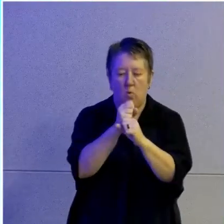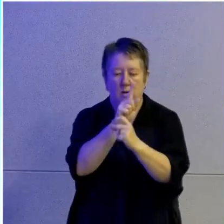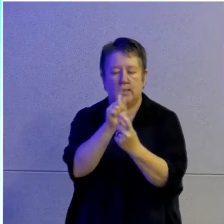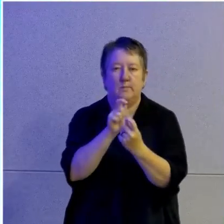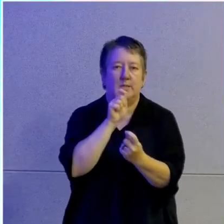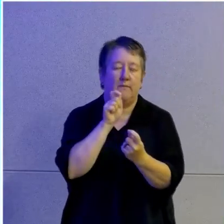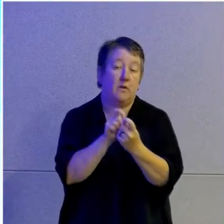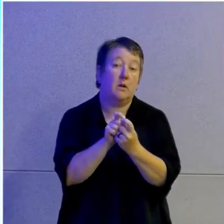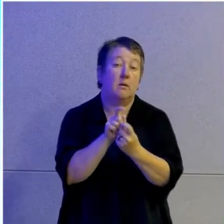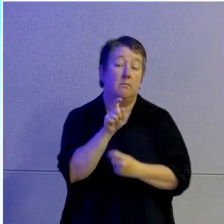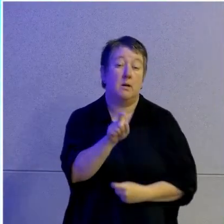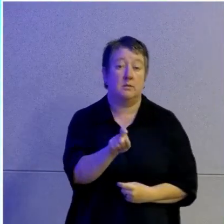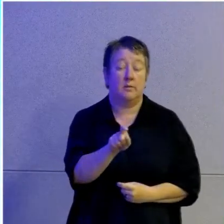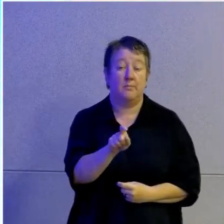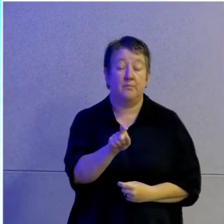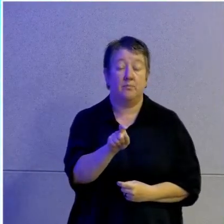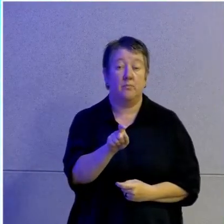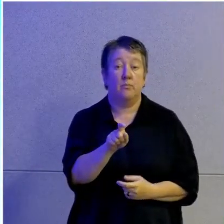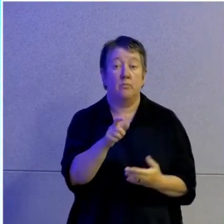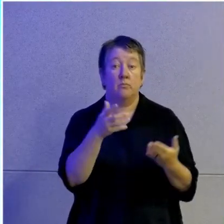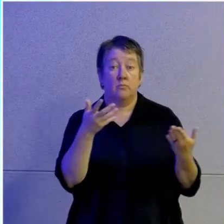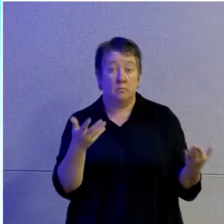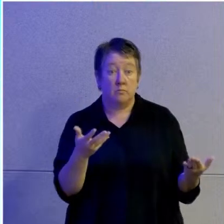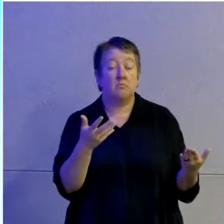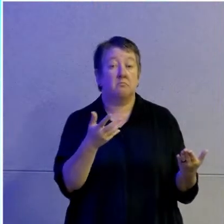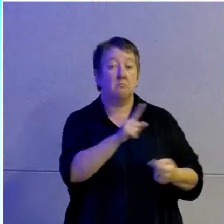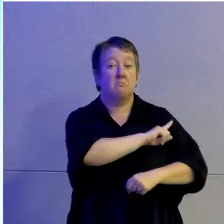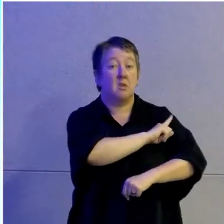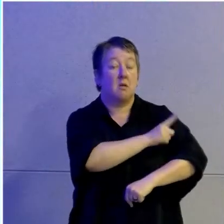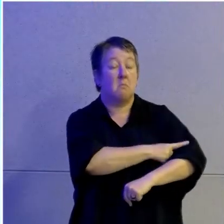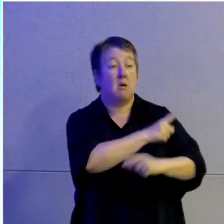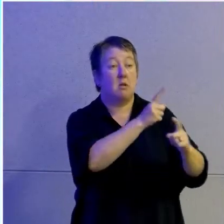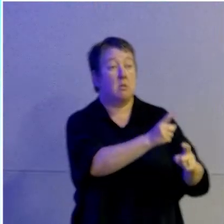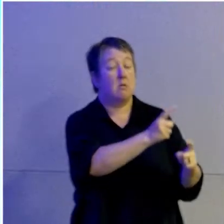Through this, the mandate that was given was that